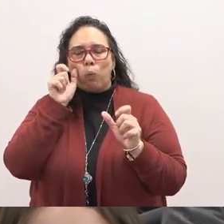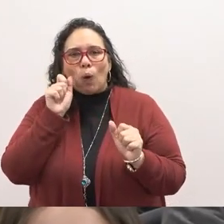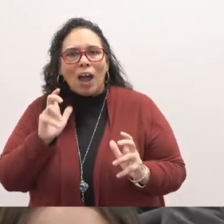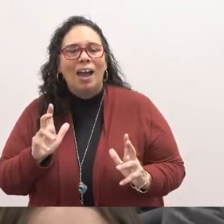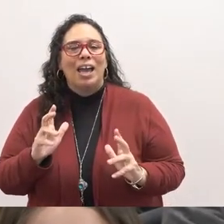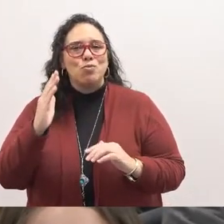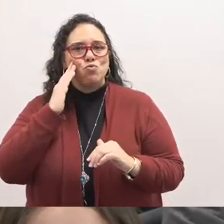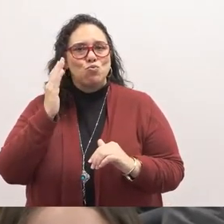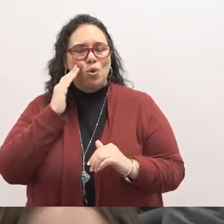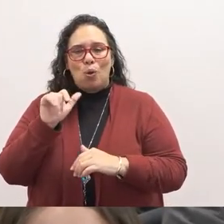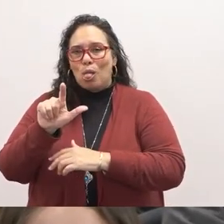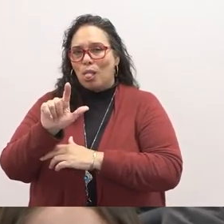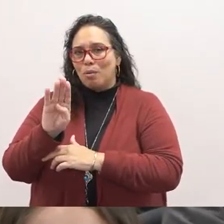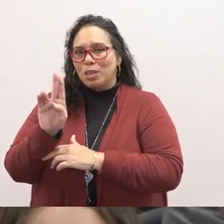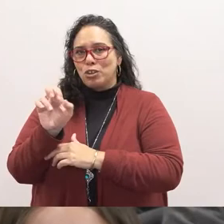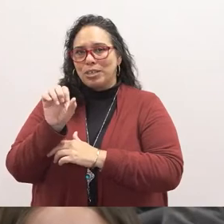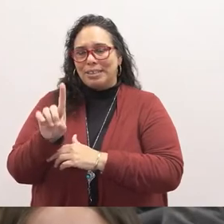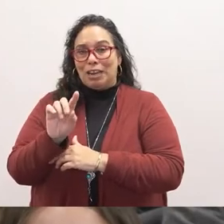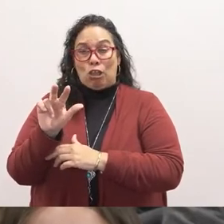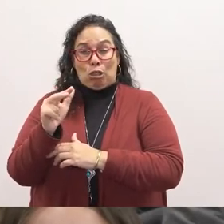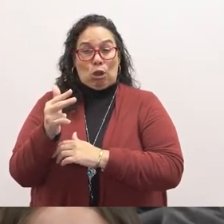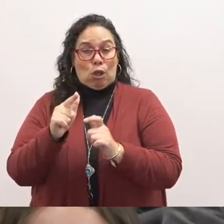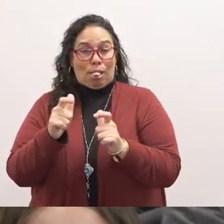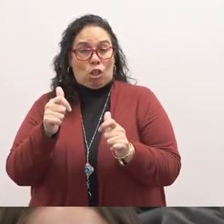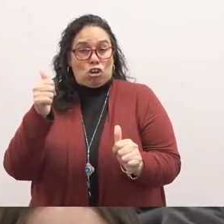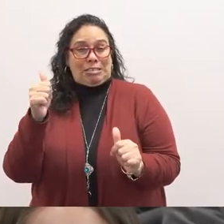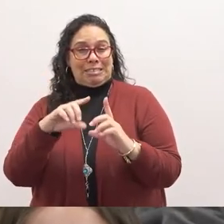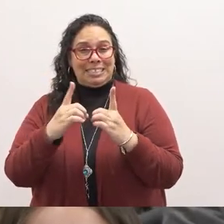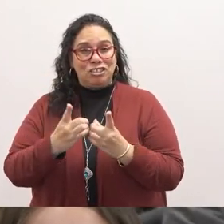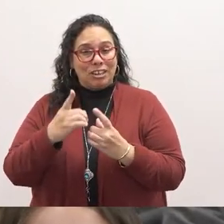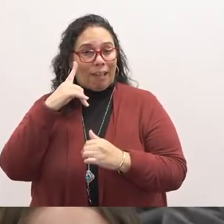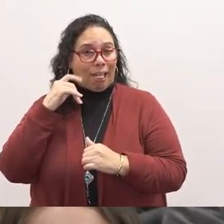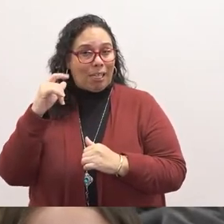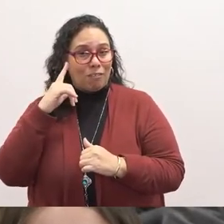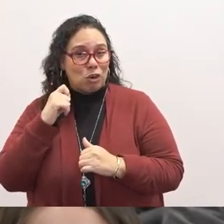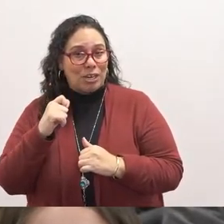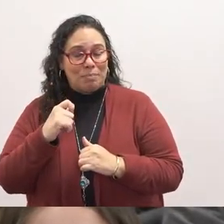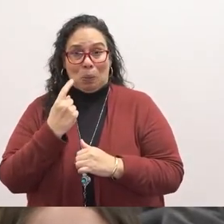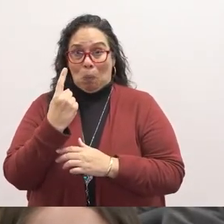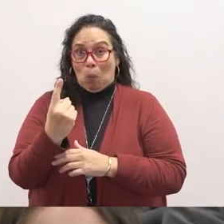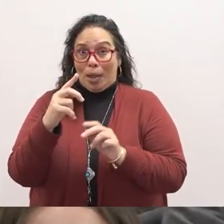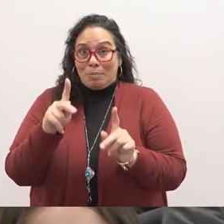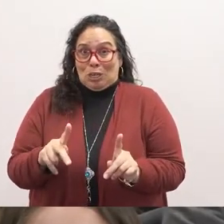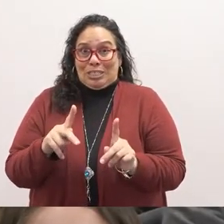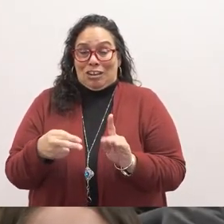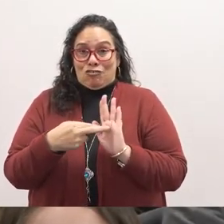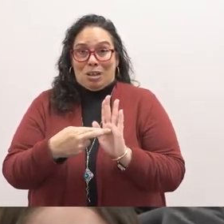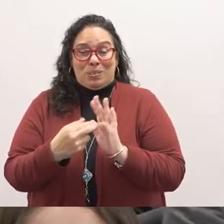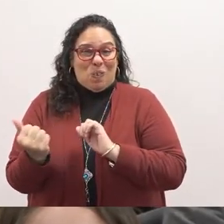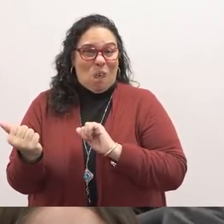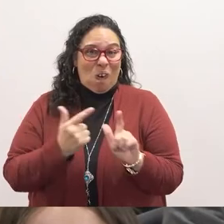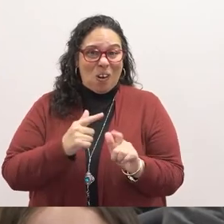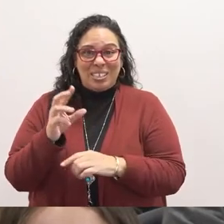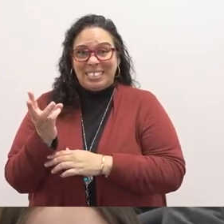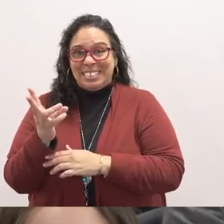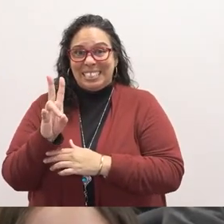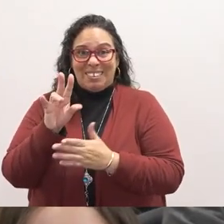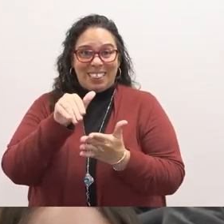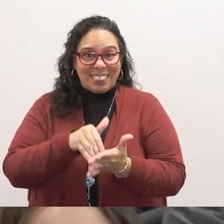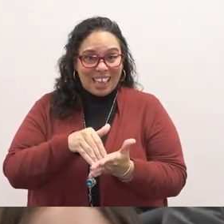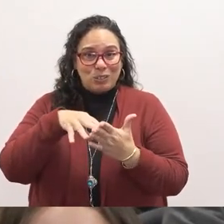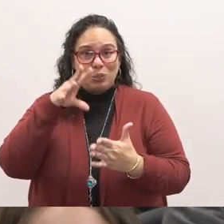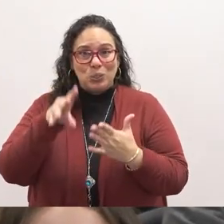you all know, Long Beach Unified is the third largest district in California. To be the singular person that represents all 67,000 students in this